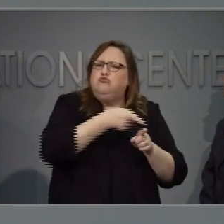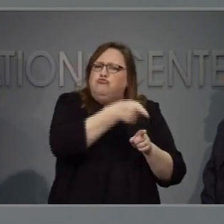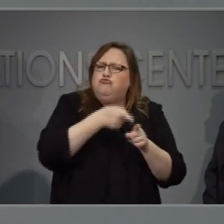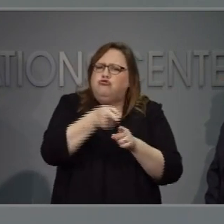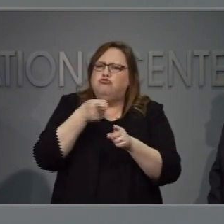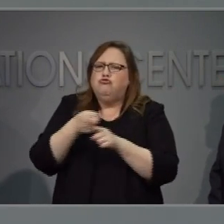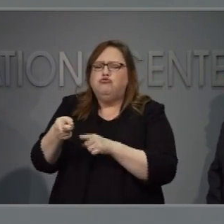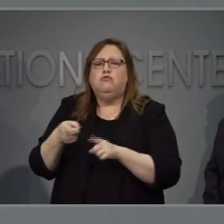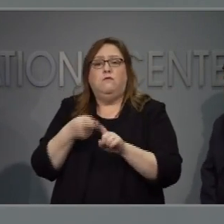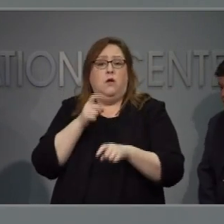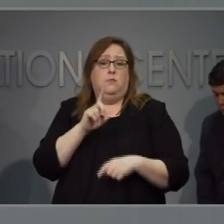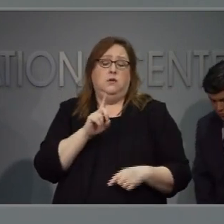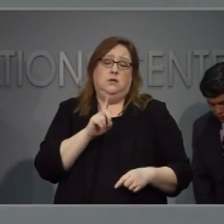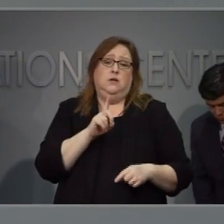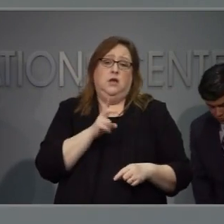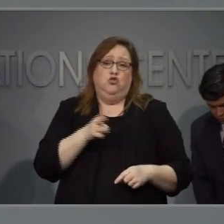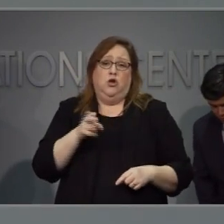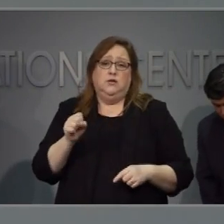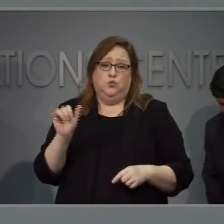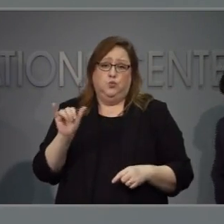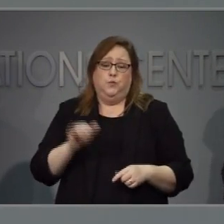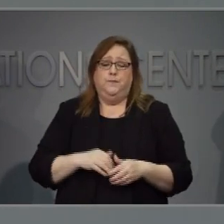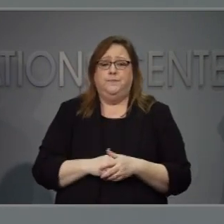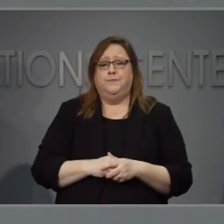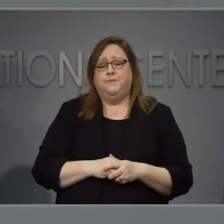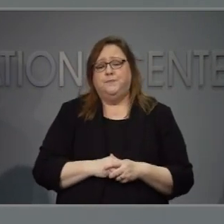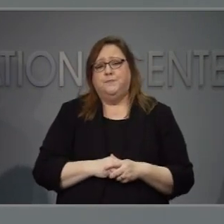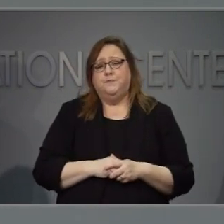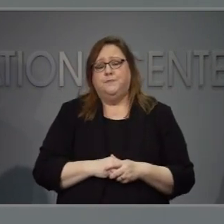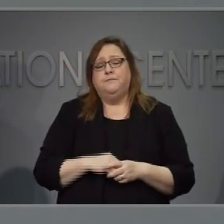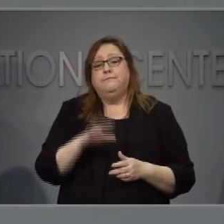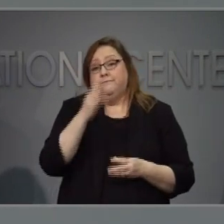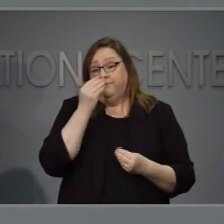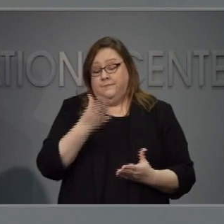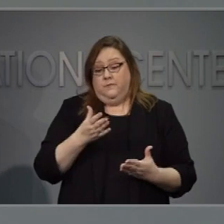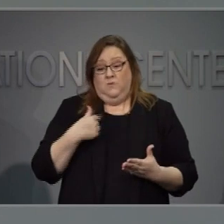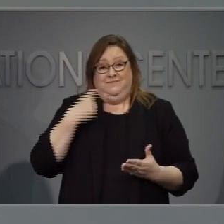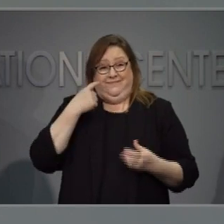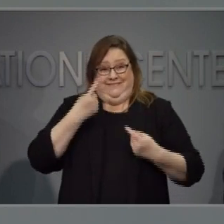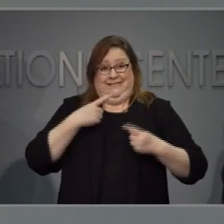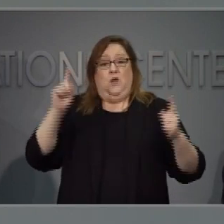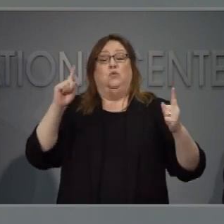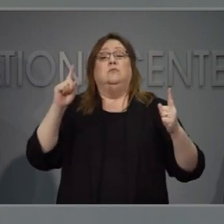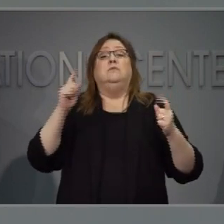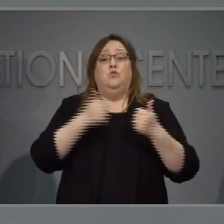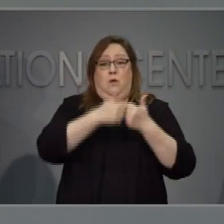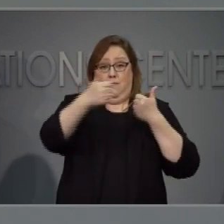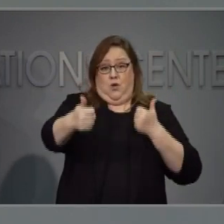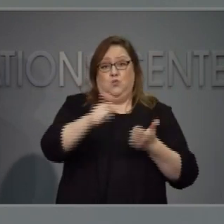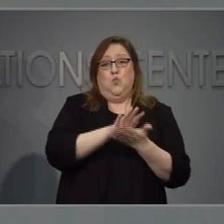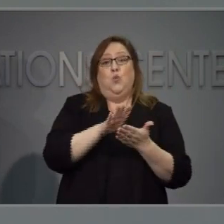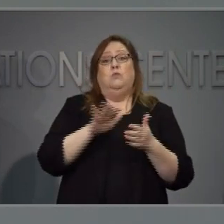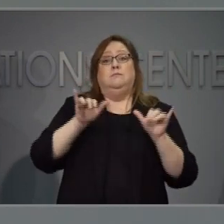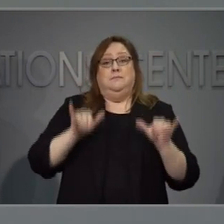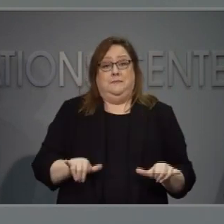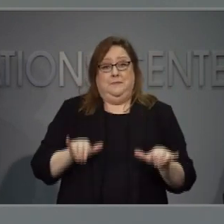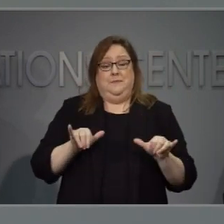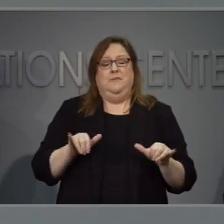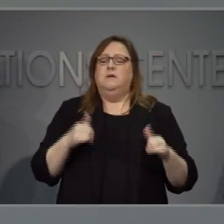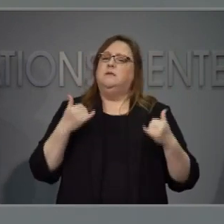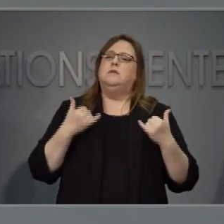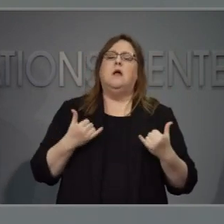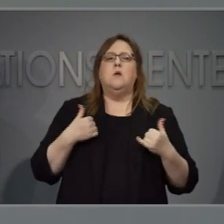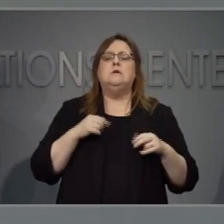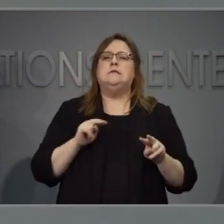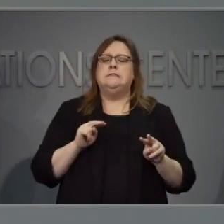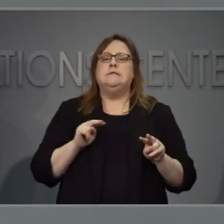Services Department. In light of today's announcement, we are now more than ever resolute in our mission